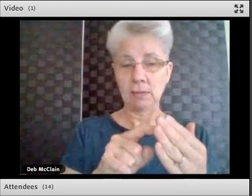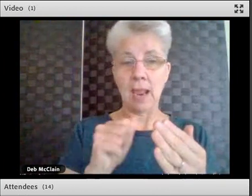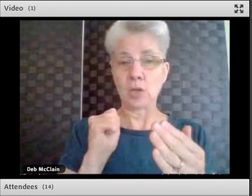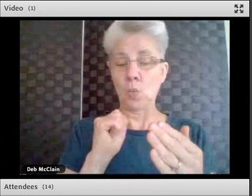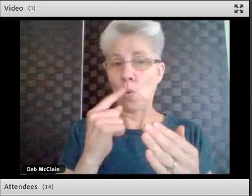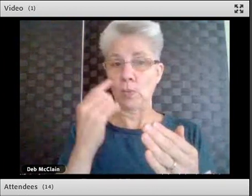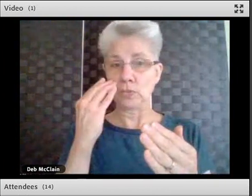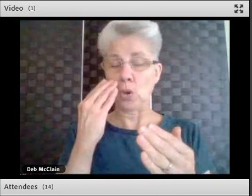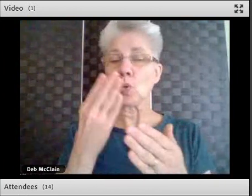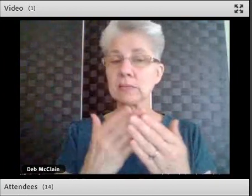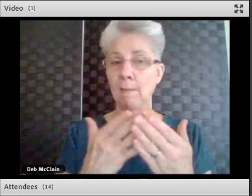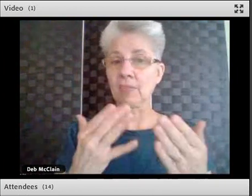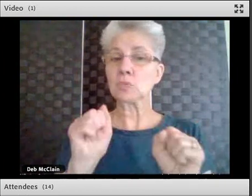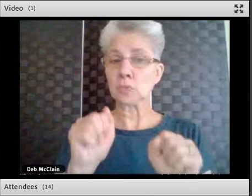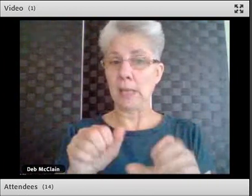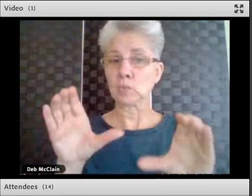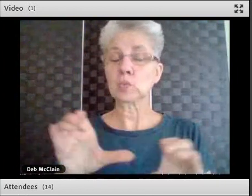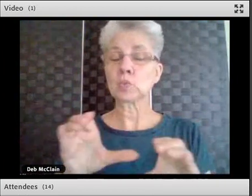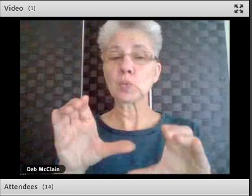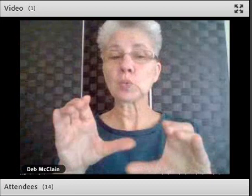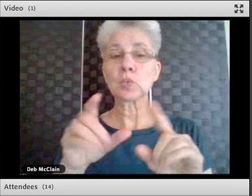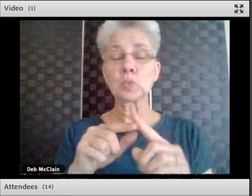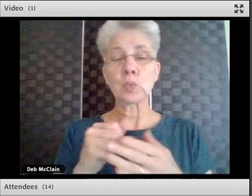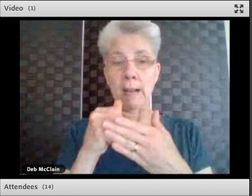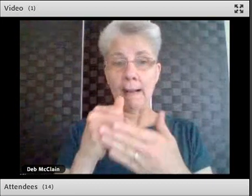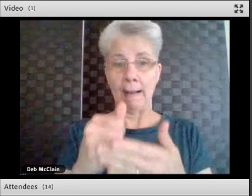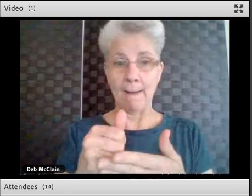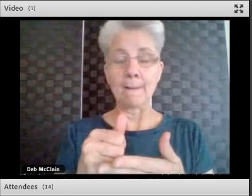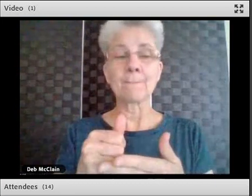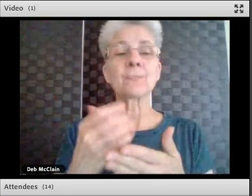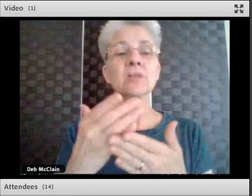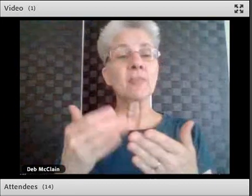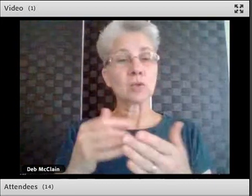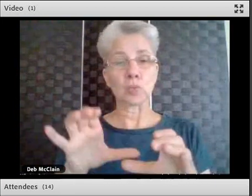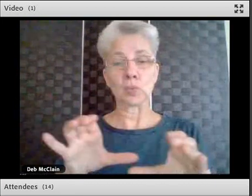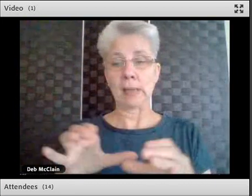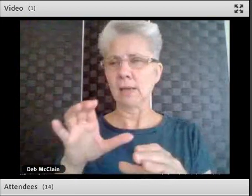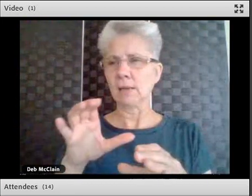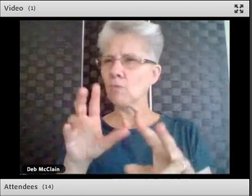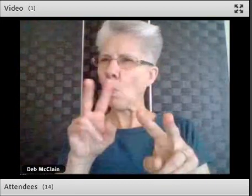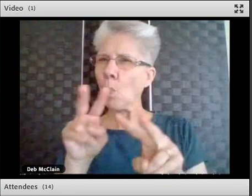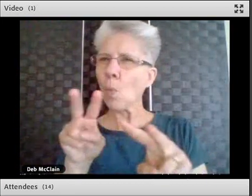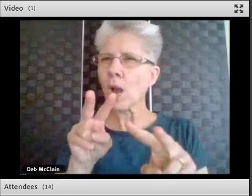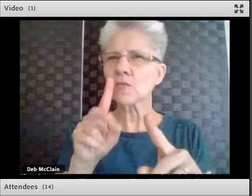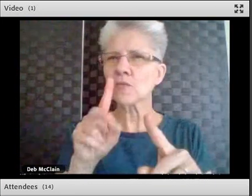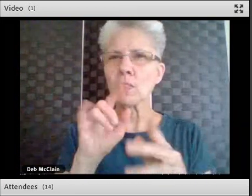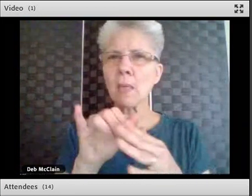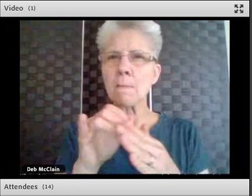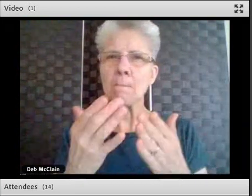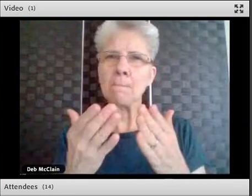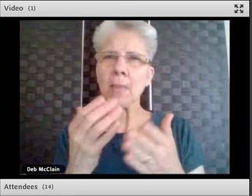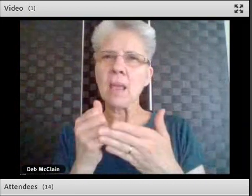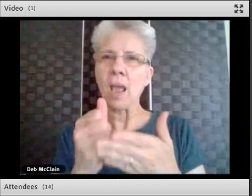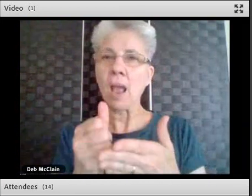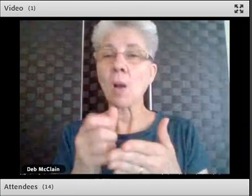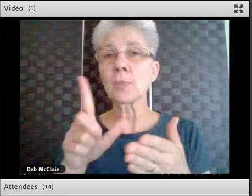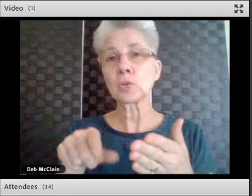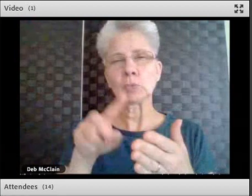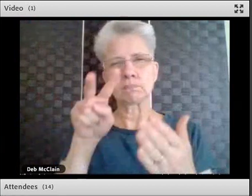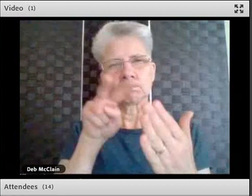But there are things that you can do to help, and there are things that you can look for that may help